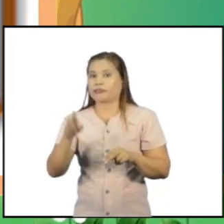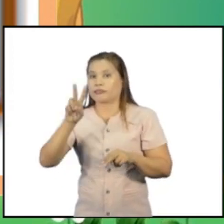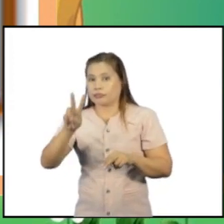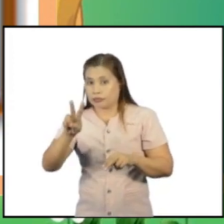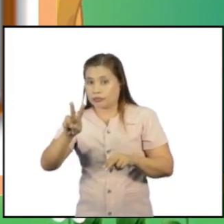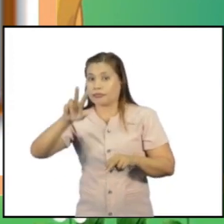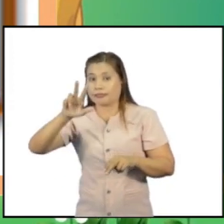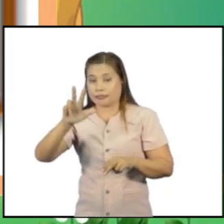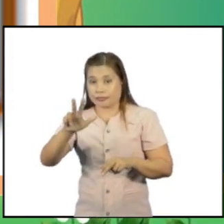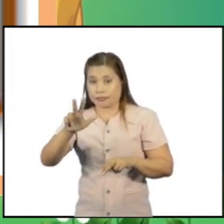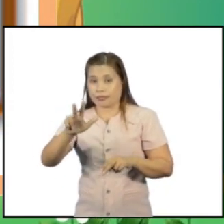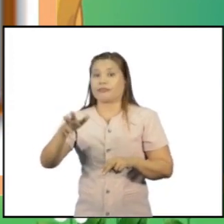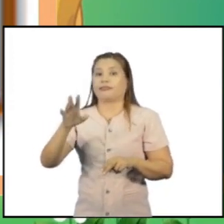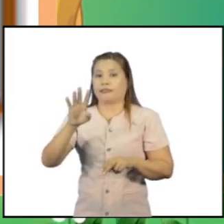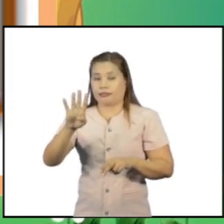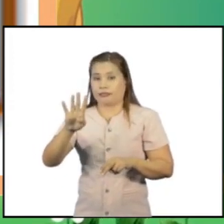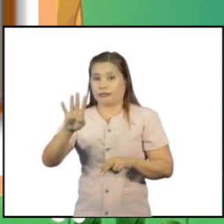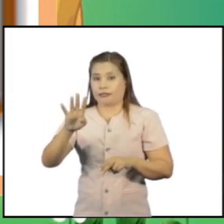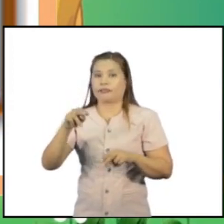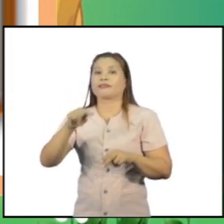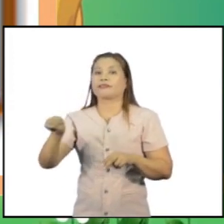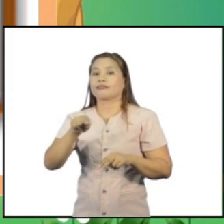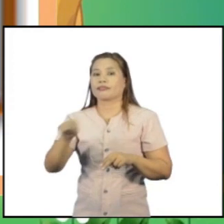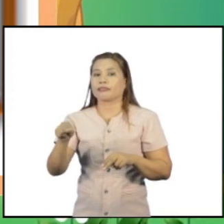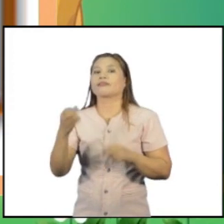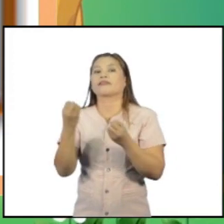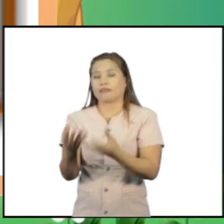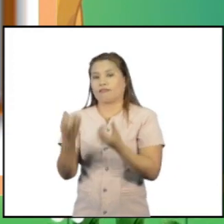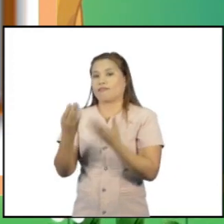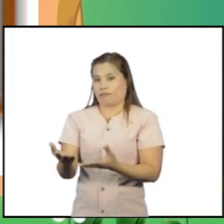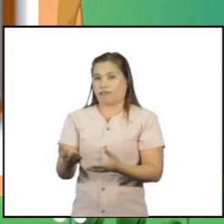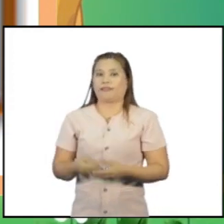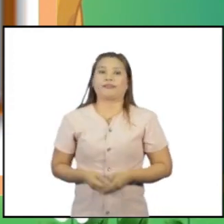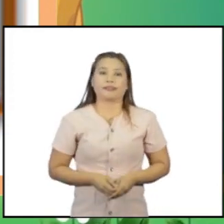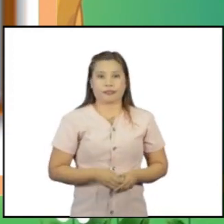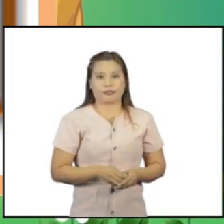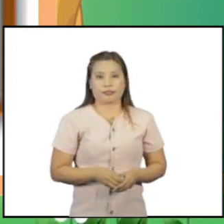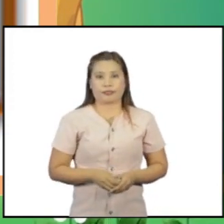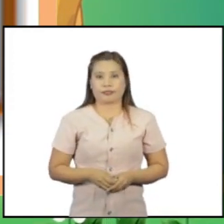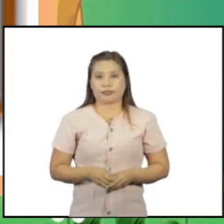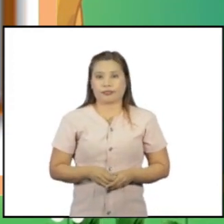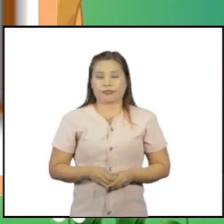2, 3, 4 nouns, and more.